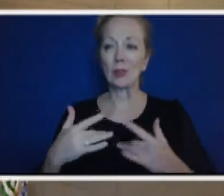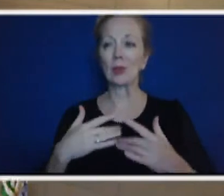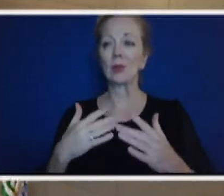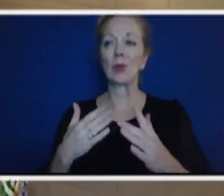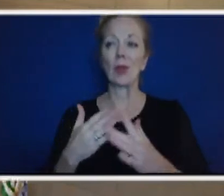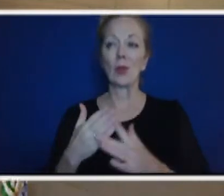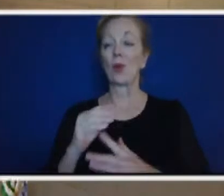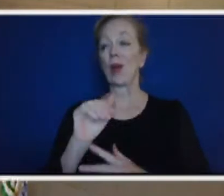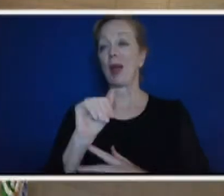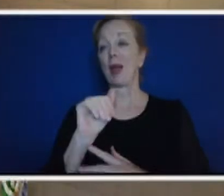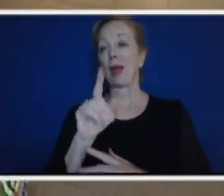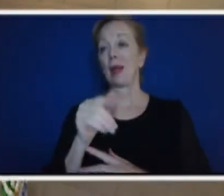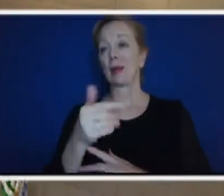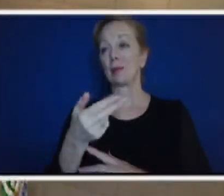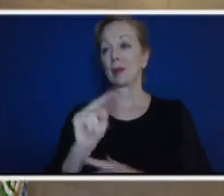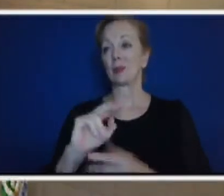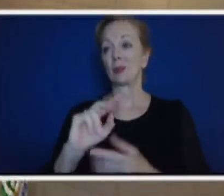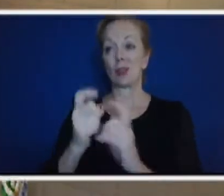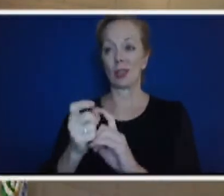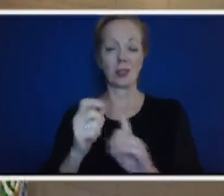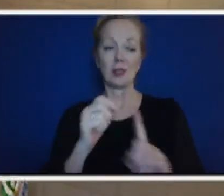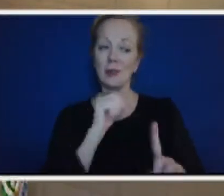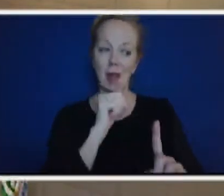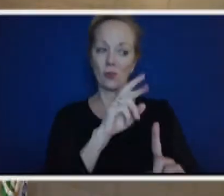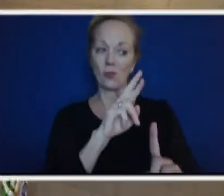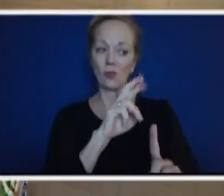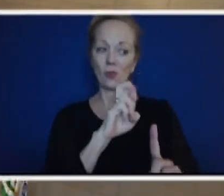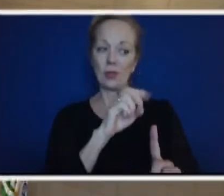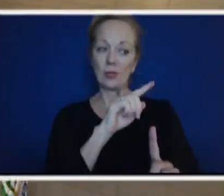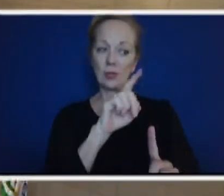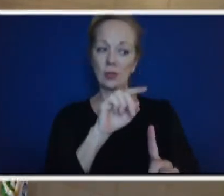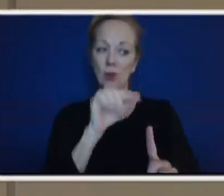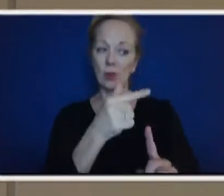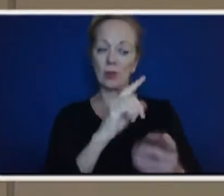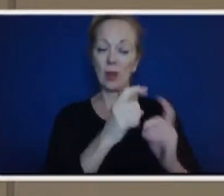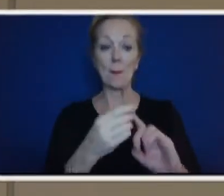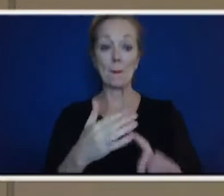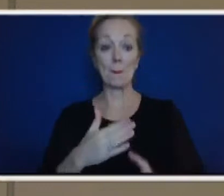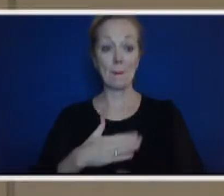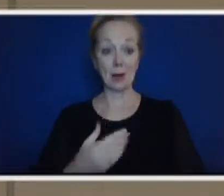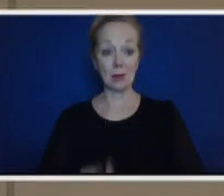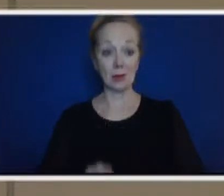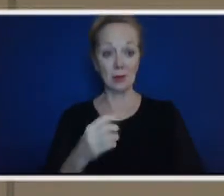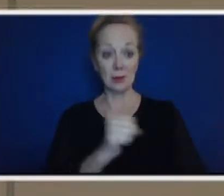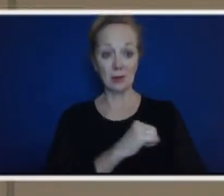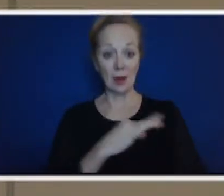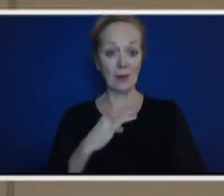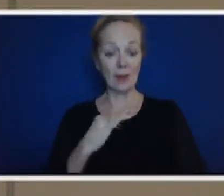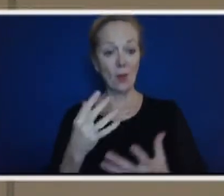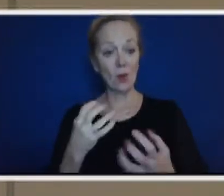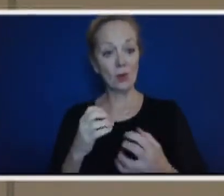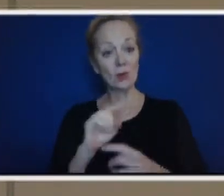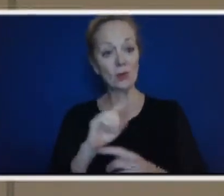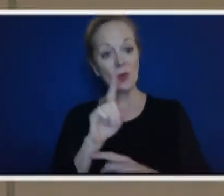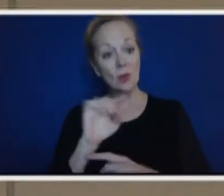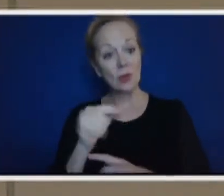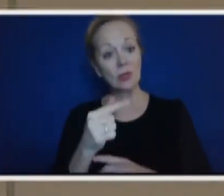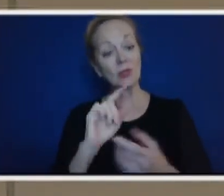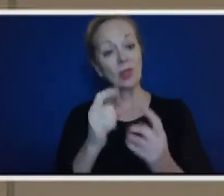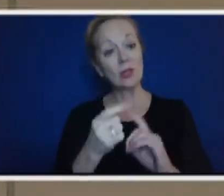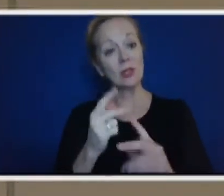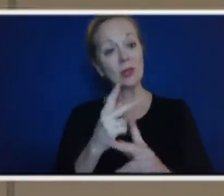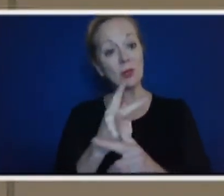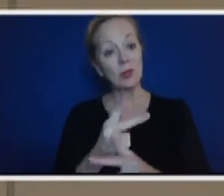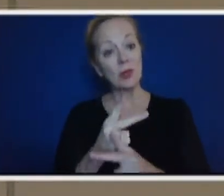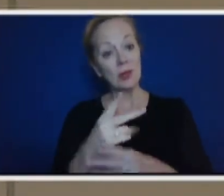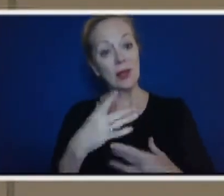through a zoning change. But my understanding from staff is that they want to do this through a zoning change to kind of protect the interests